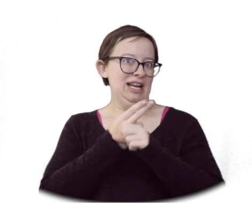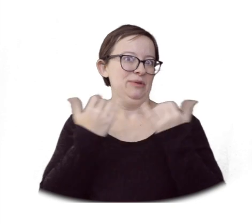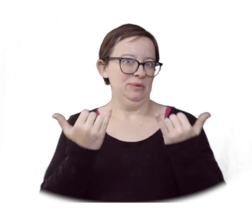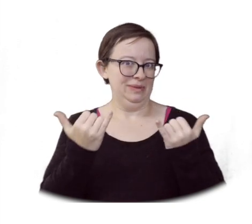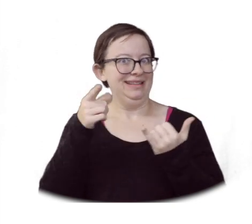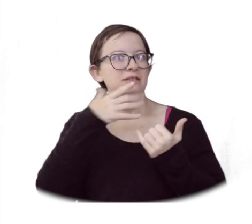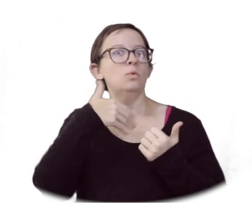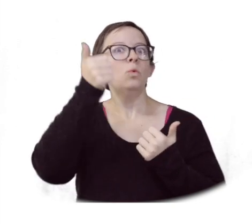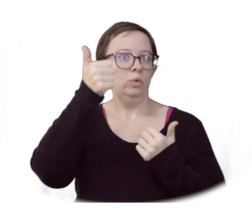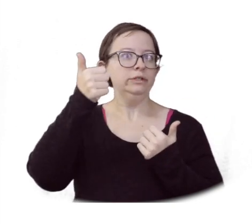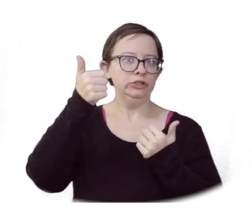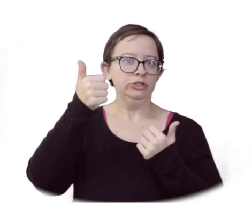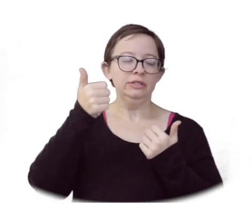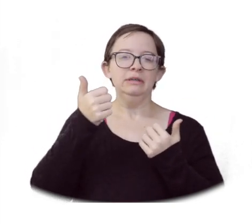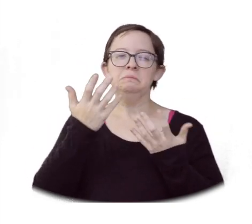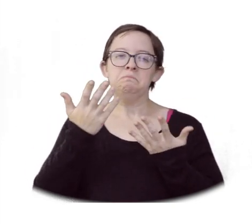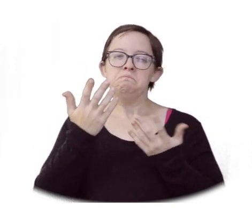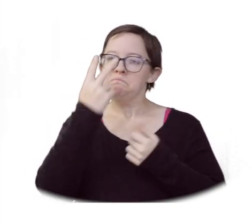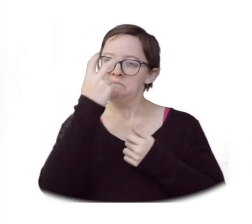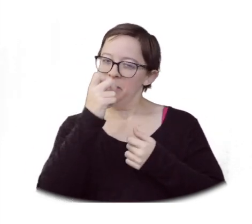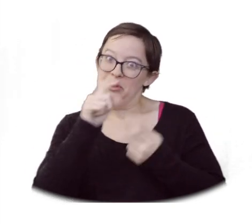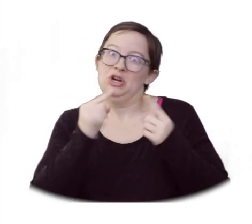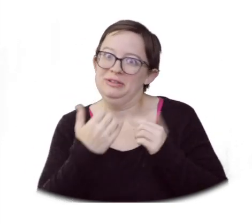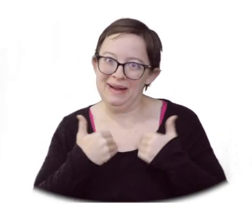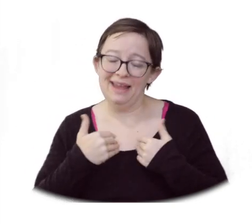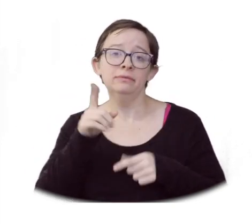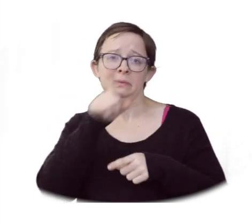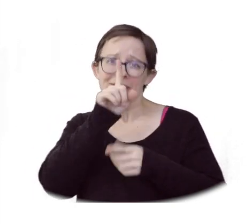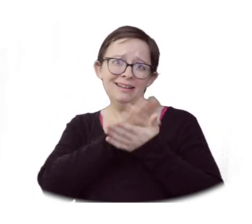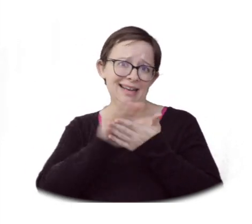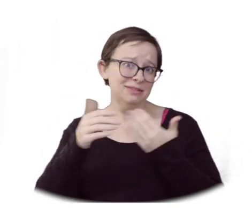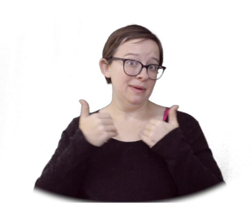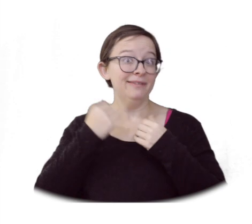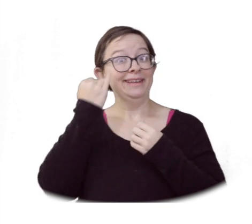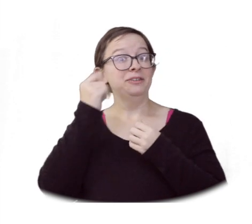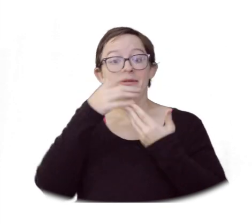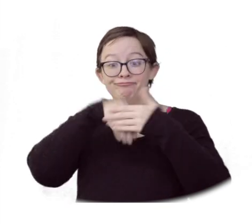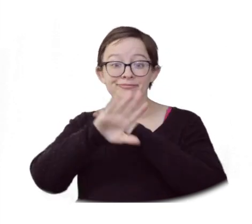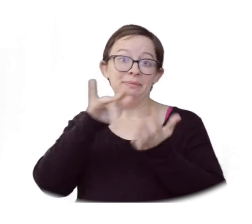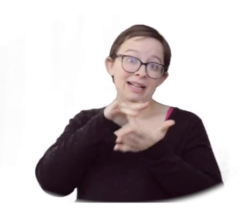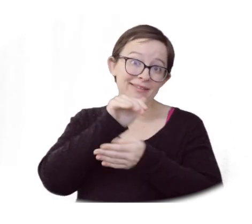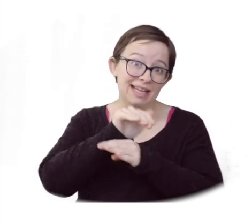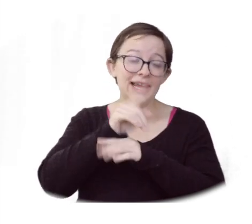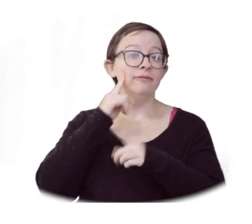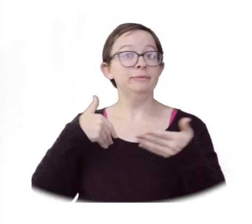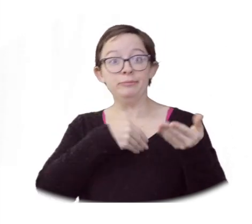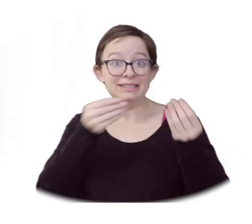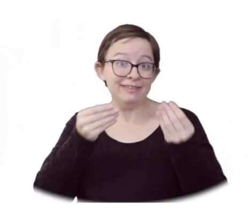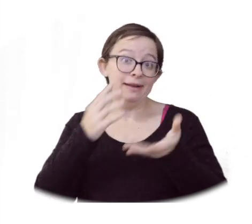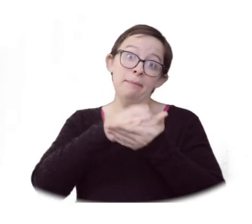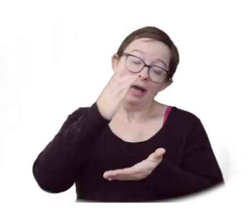we actually are using one now that he's older. And I don't think it's going to hurt to have this. This is really nice to have if you have to go in the middle of the night and